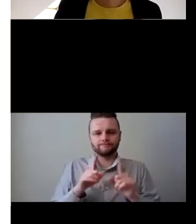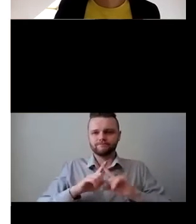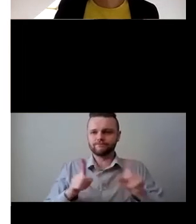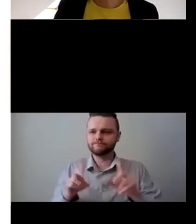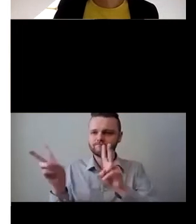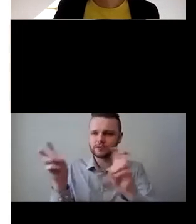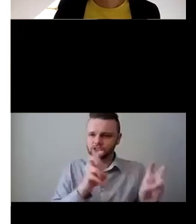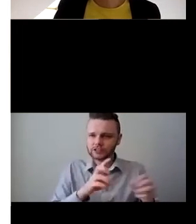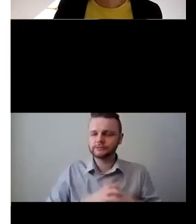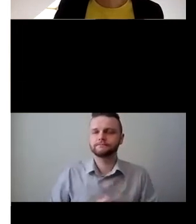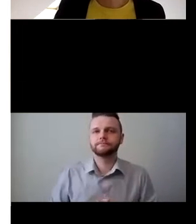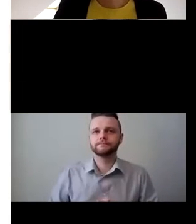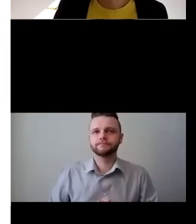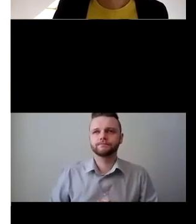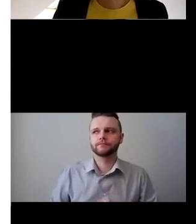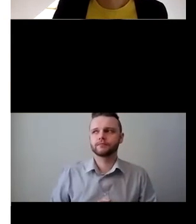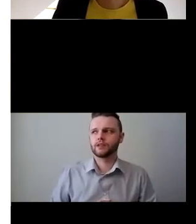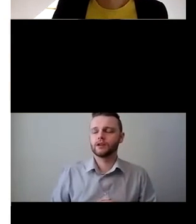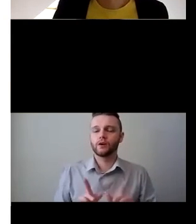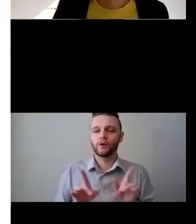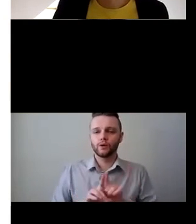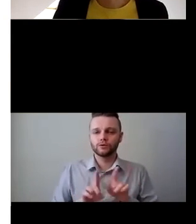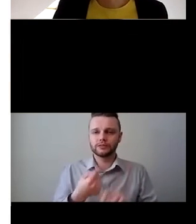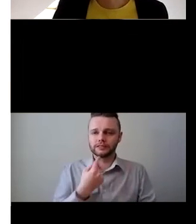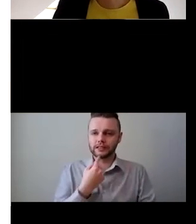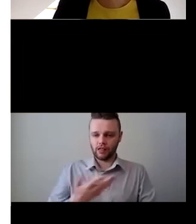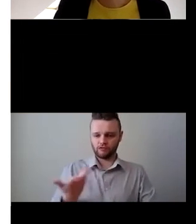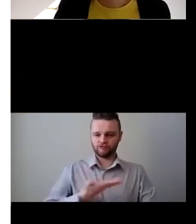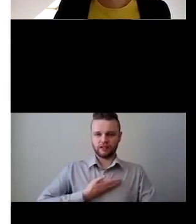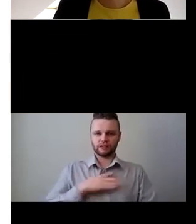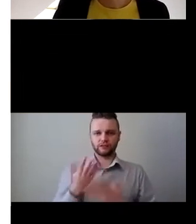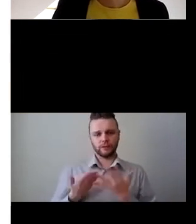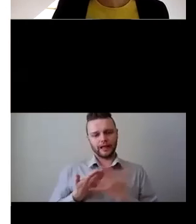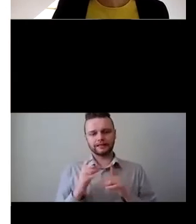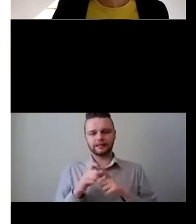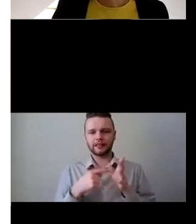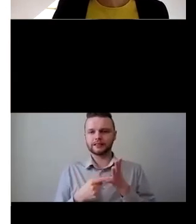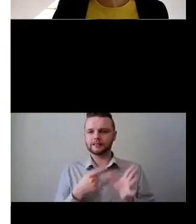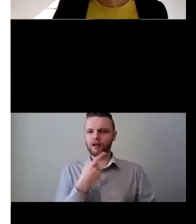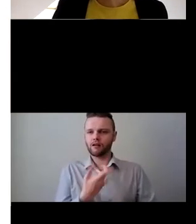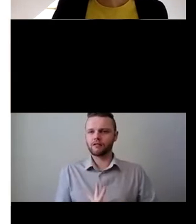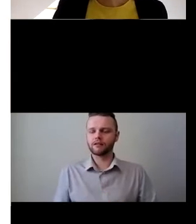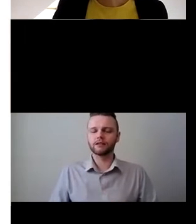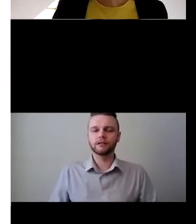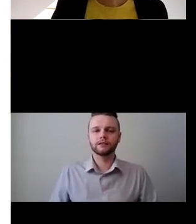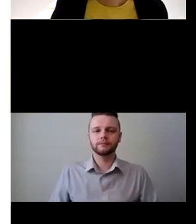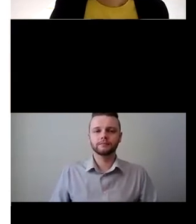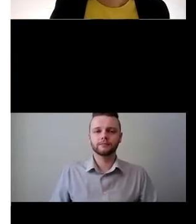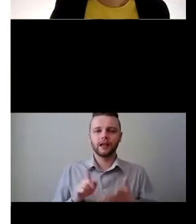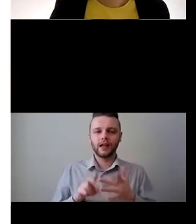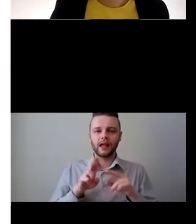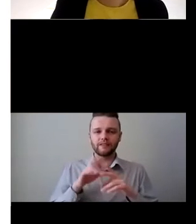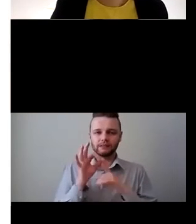subjects. And as well, it mentions the right to access to the data, unless there's very